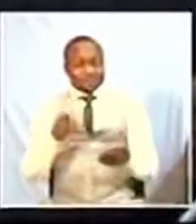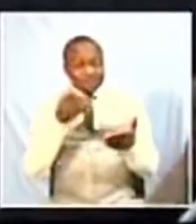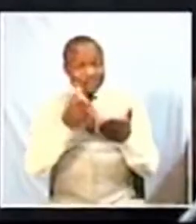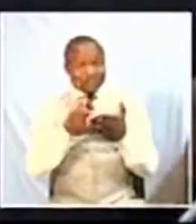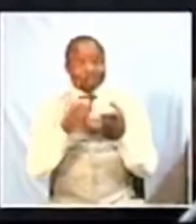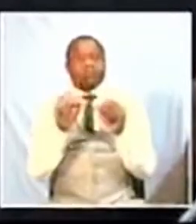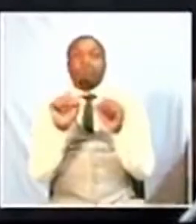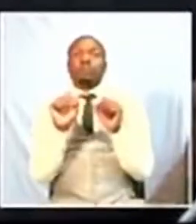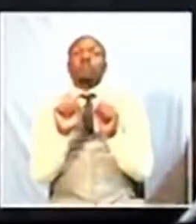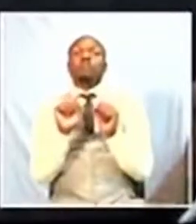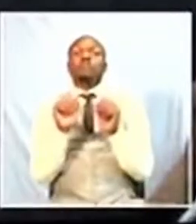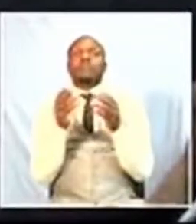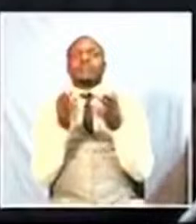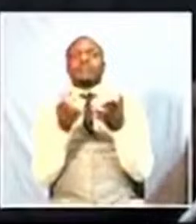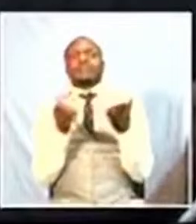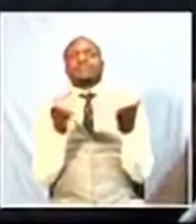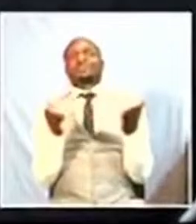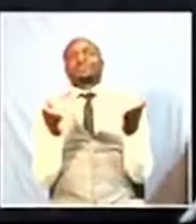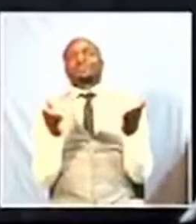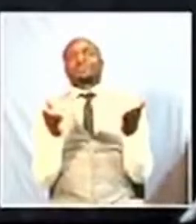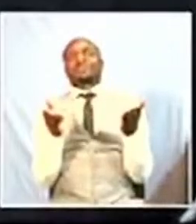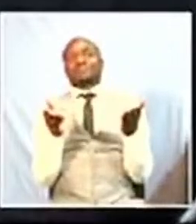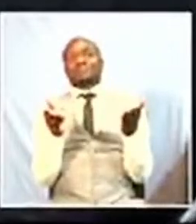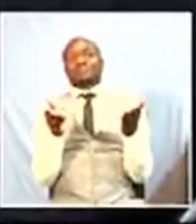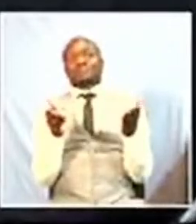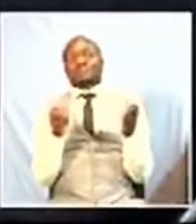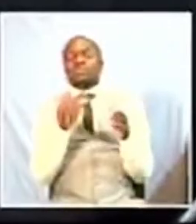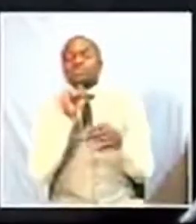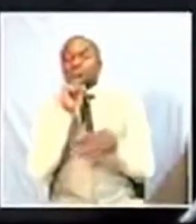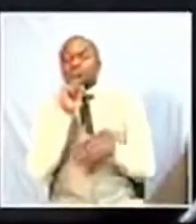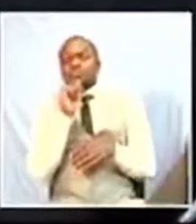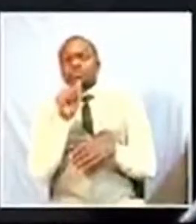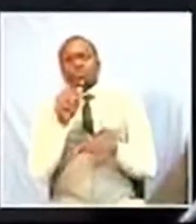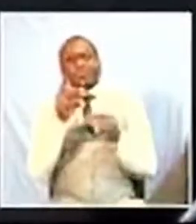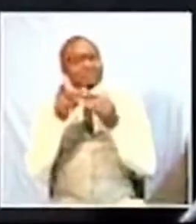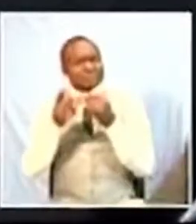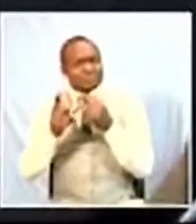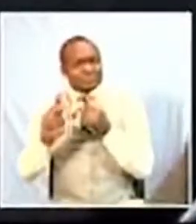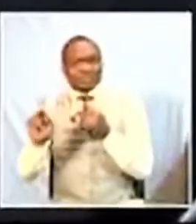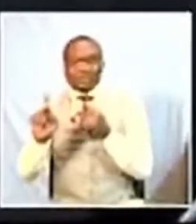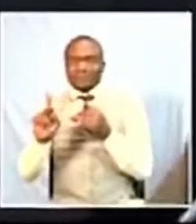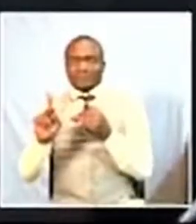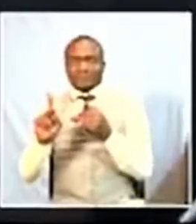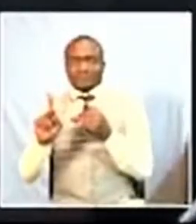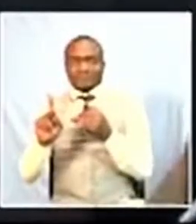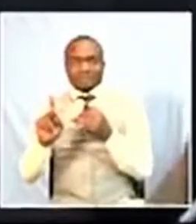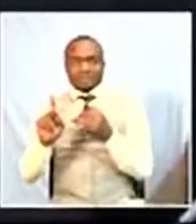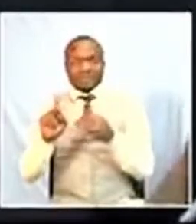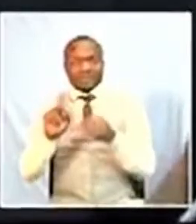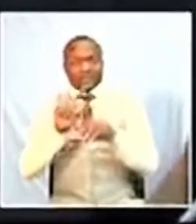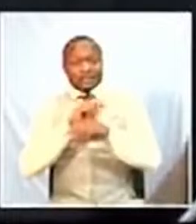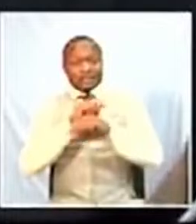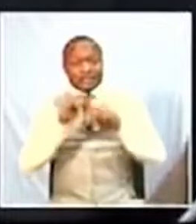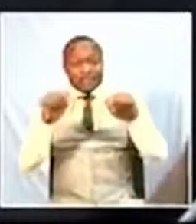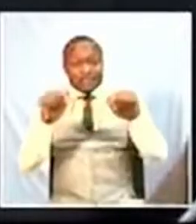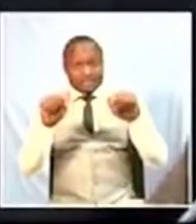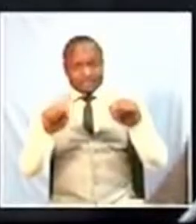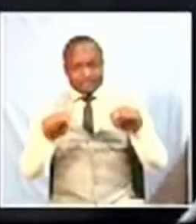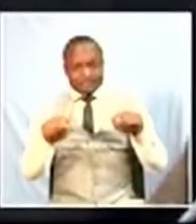mortuary, and it is not part of the ledger. the ledger.